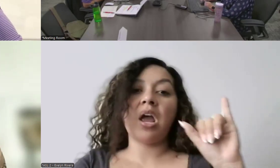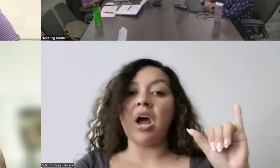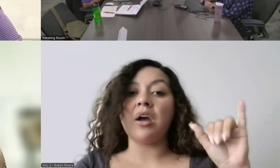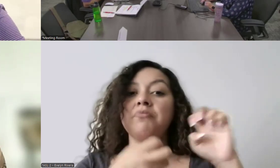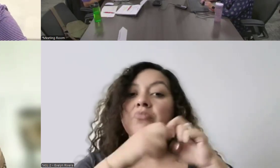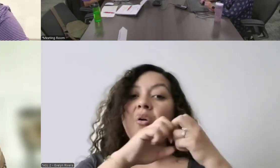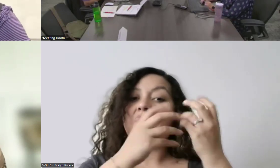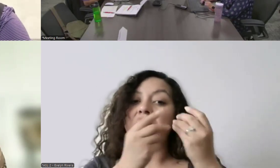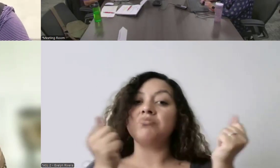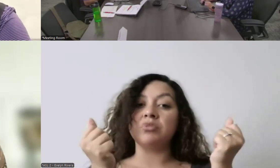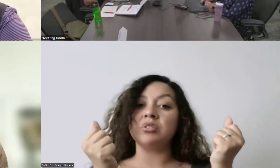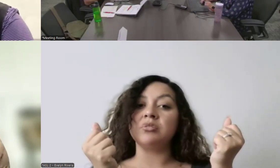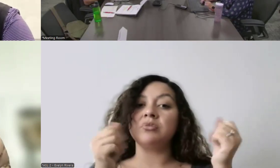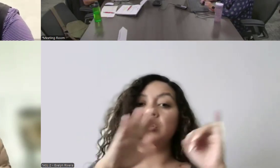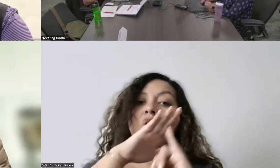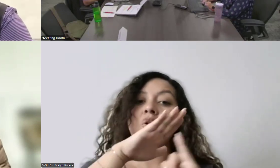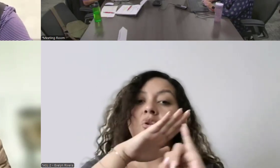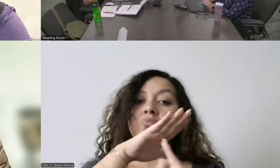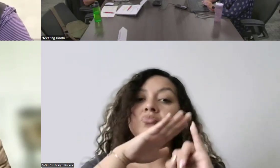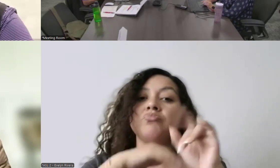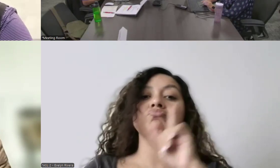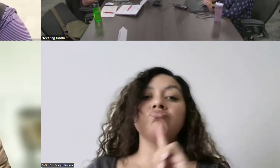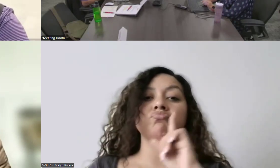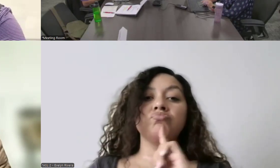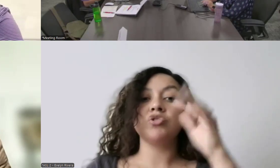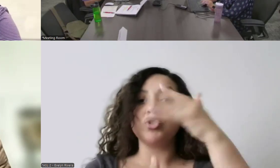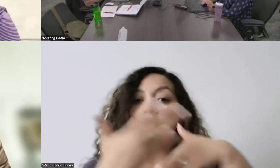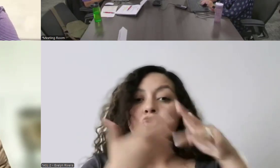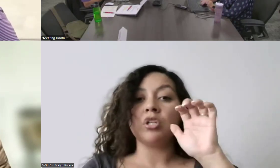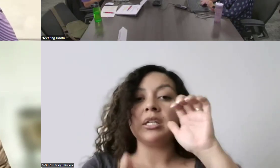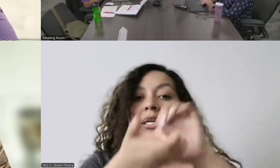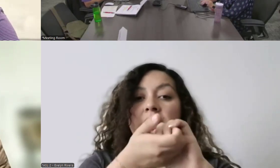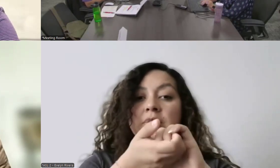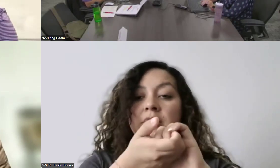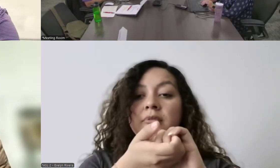this problem of loneliness and engagement, social engagement.